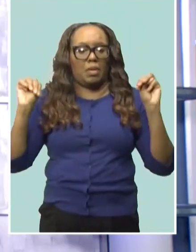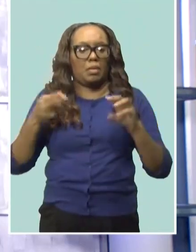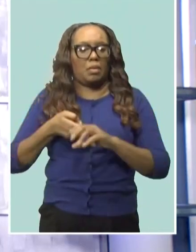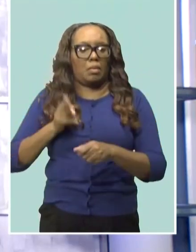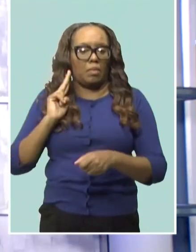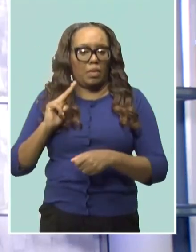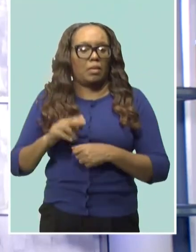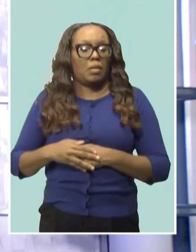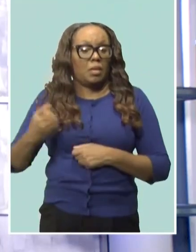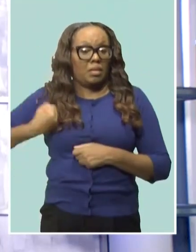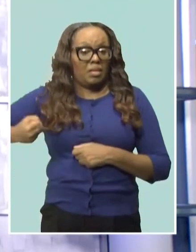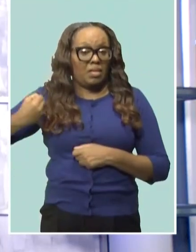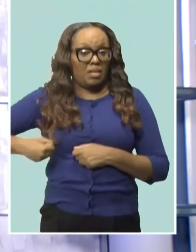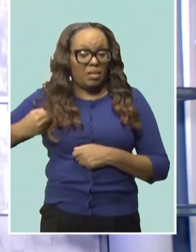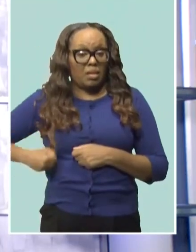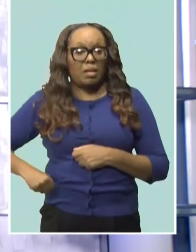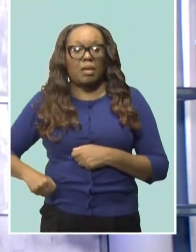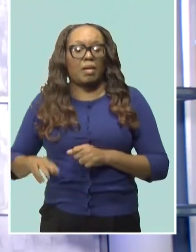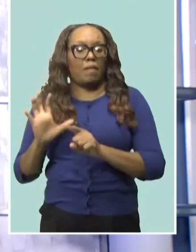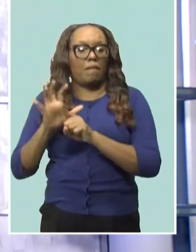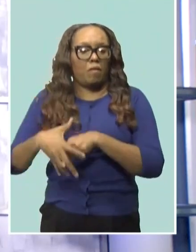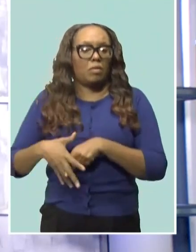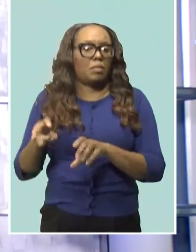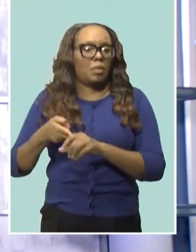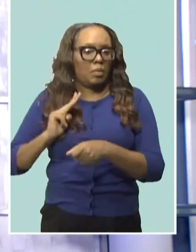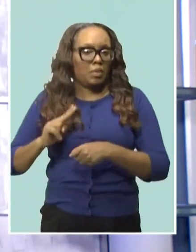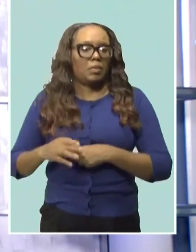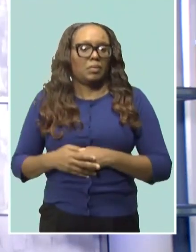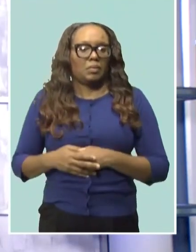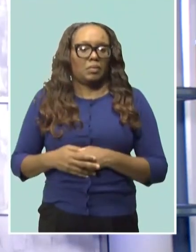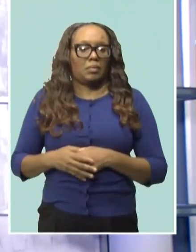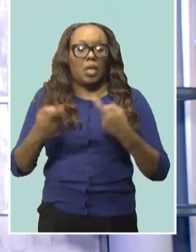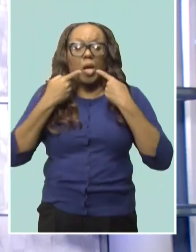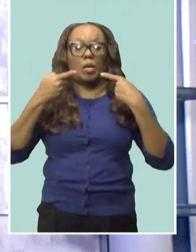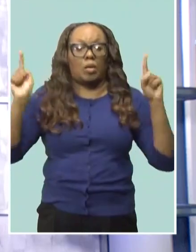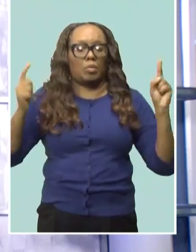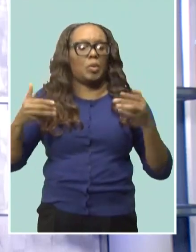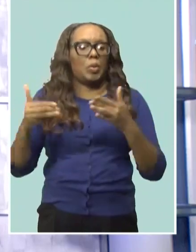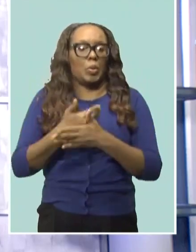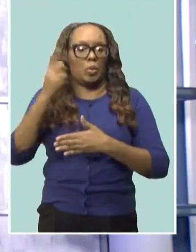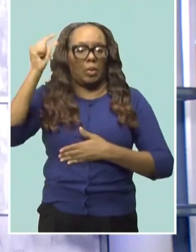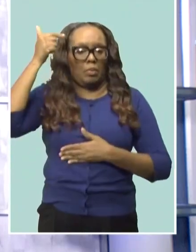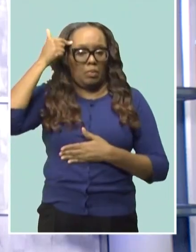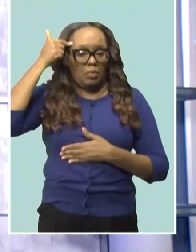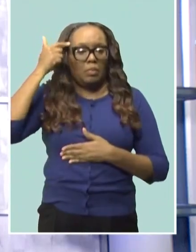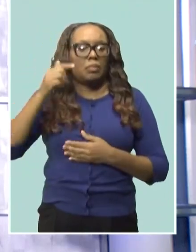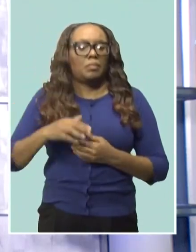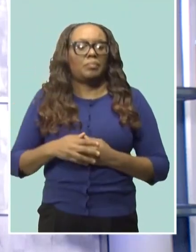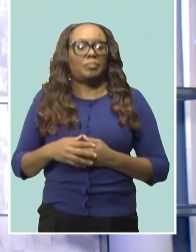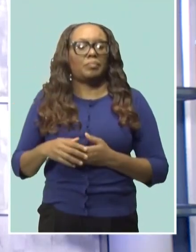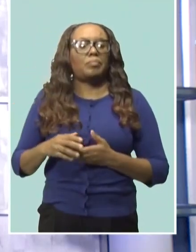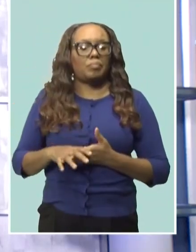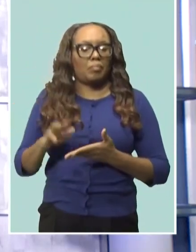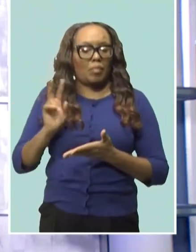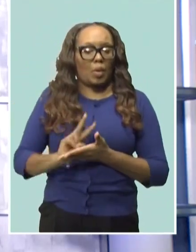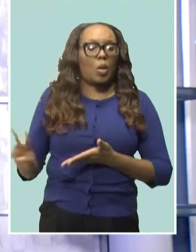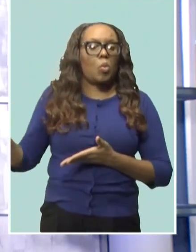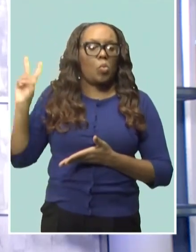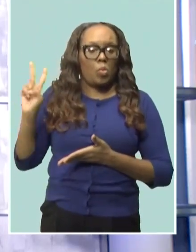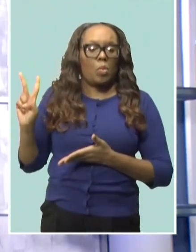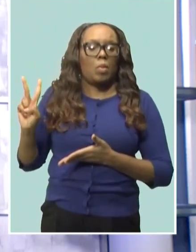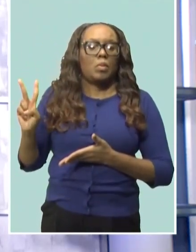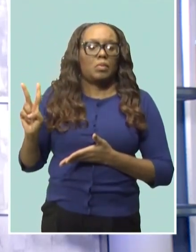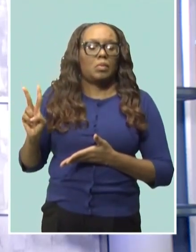by gangs which control large parts of Haiti. The announcement of the new cabinet comes 2 weeks after the country's Transitional